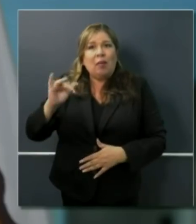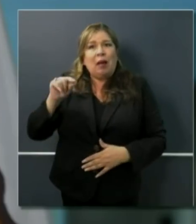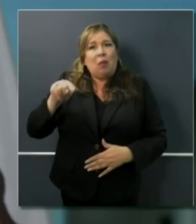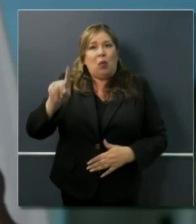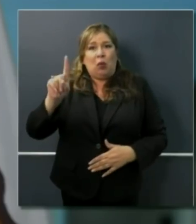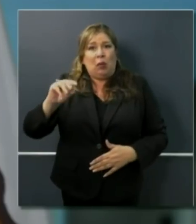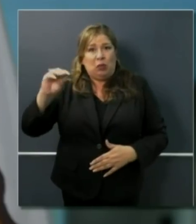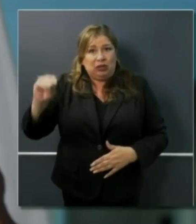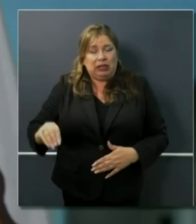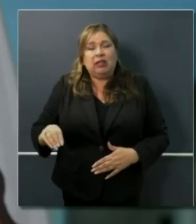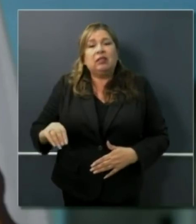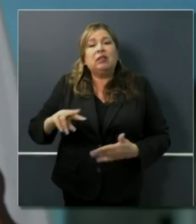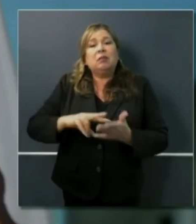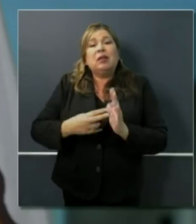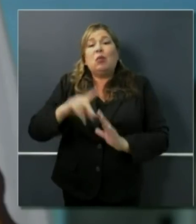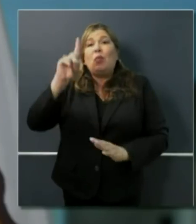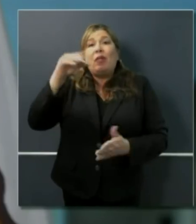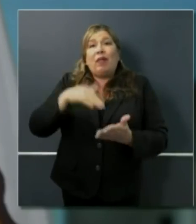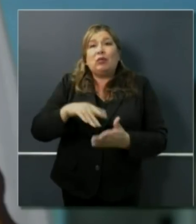0.1%, but